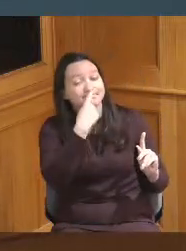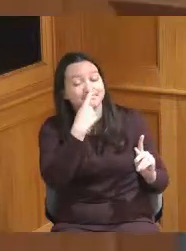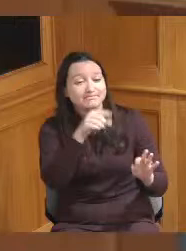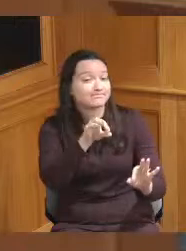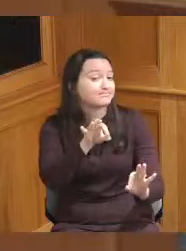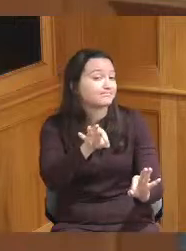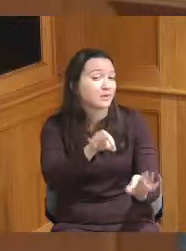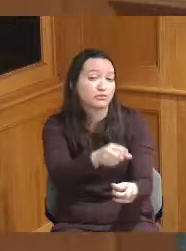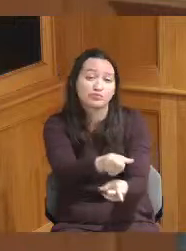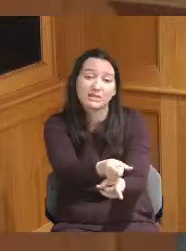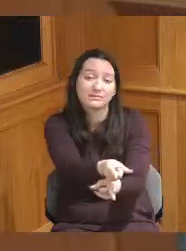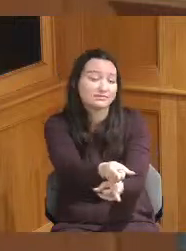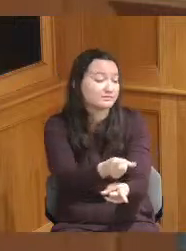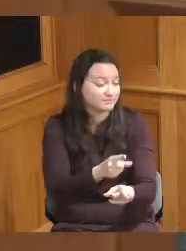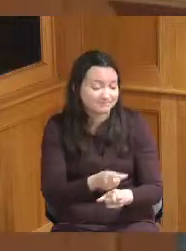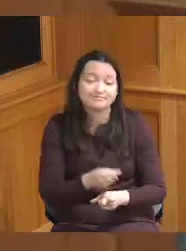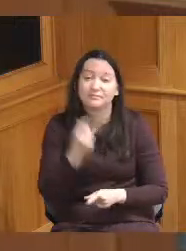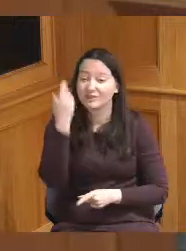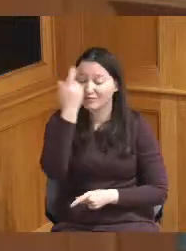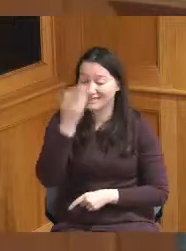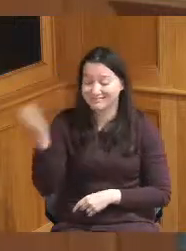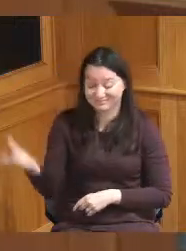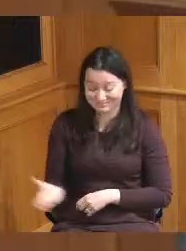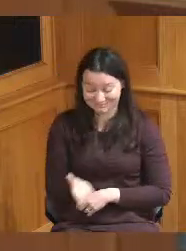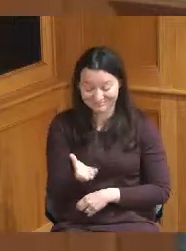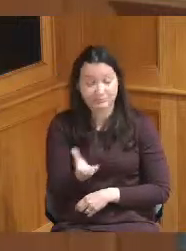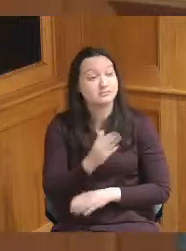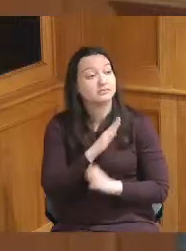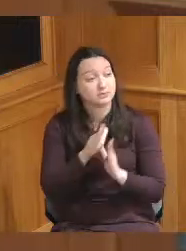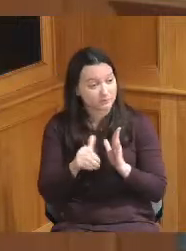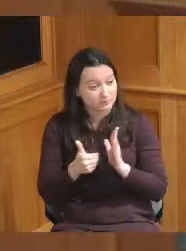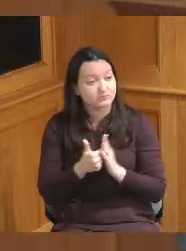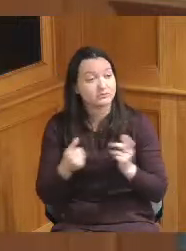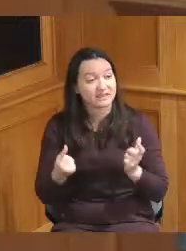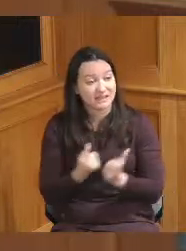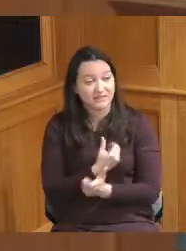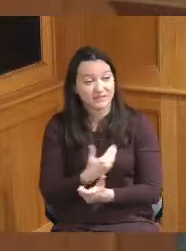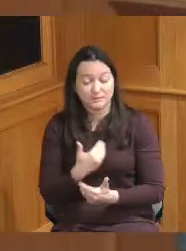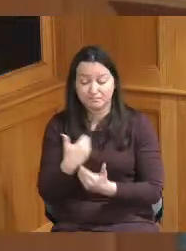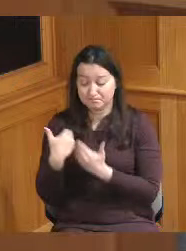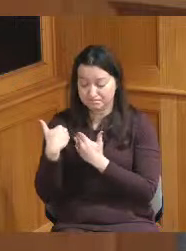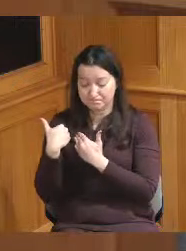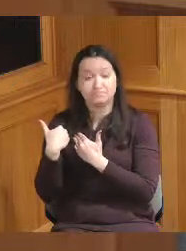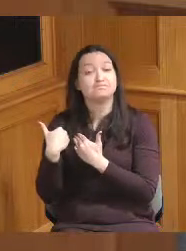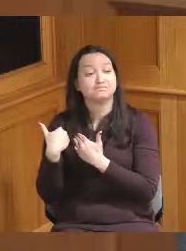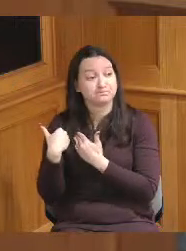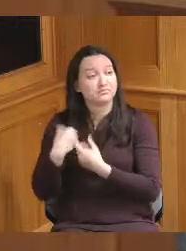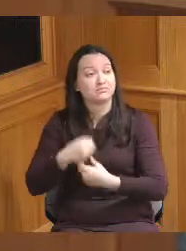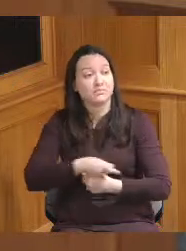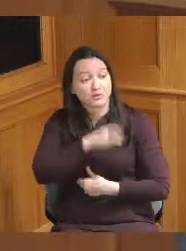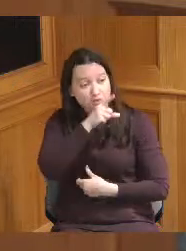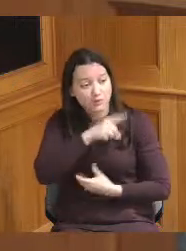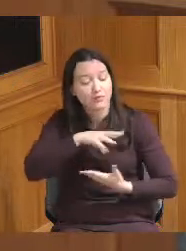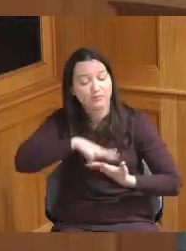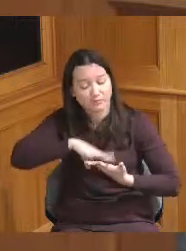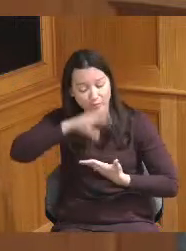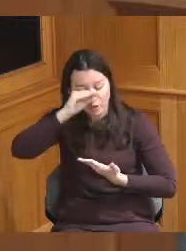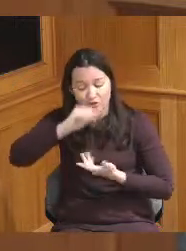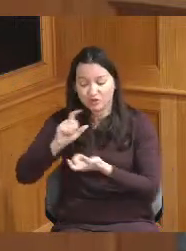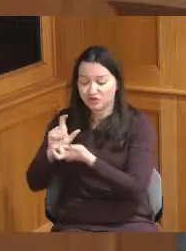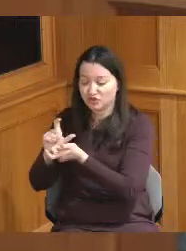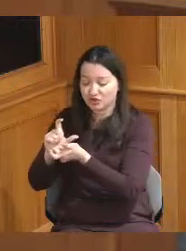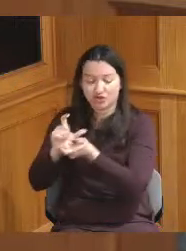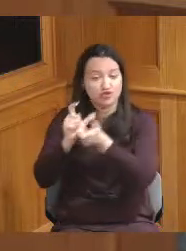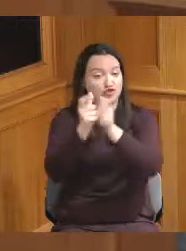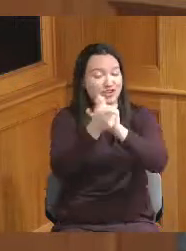Commissioner. And that's why this is coming forward, because we are doing all of our due diligence to make sure as we learn more about those changes